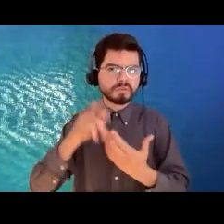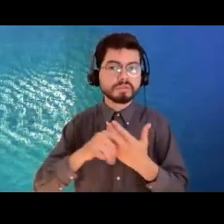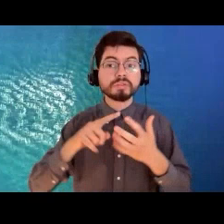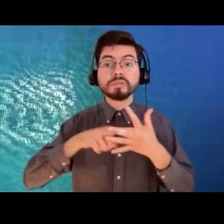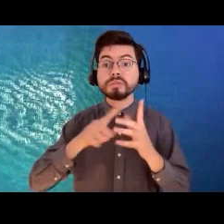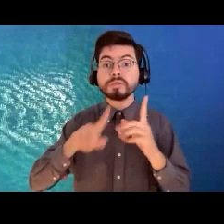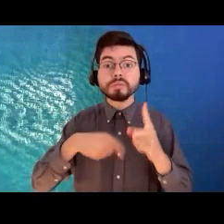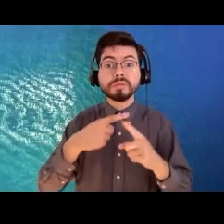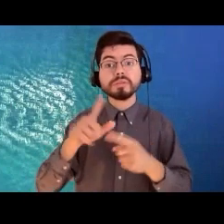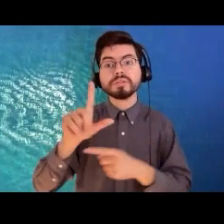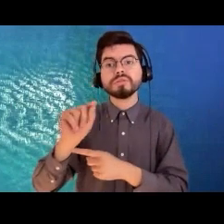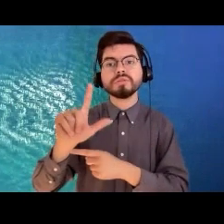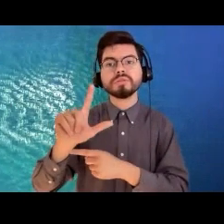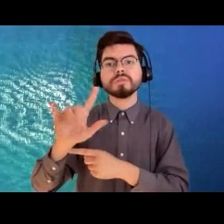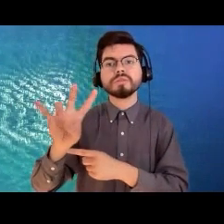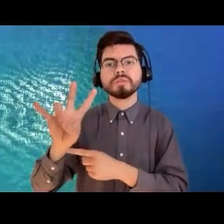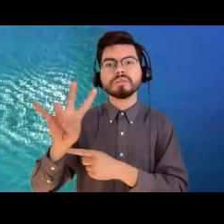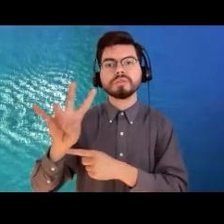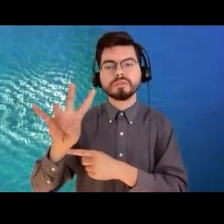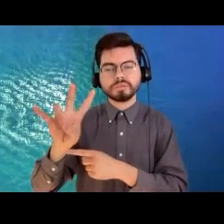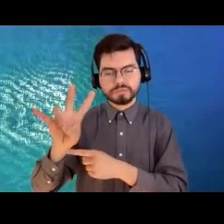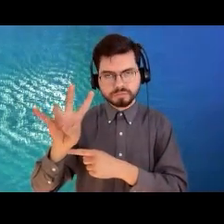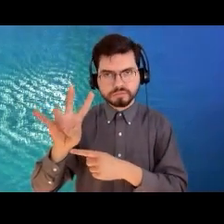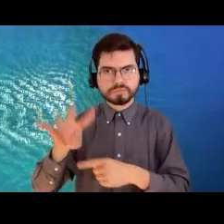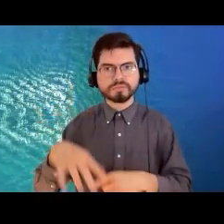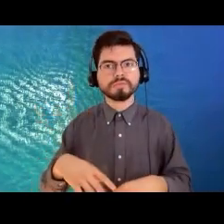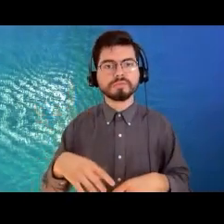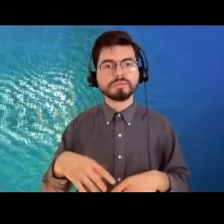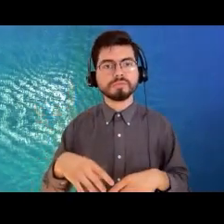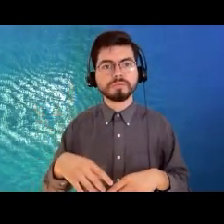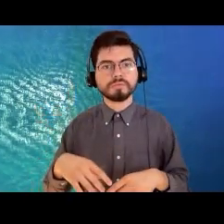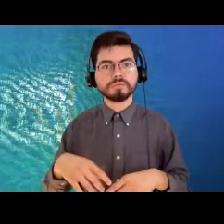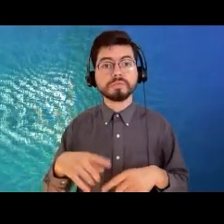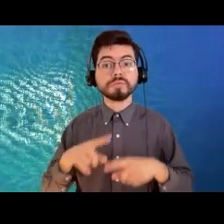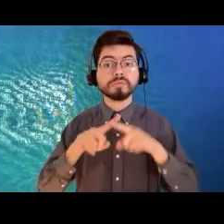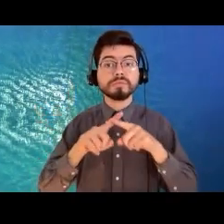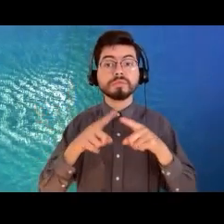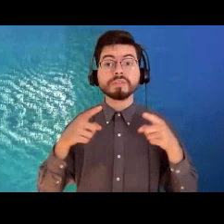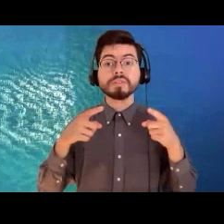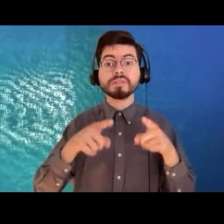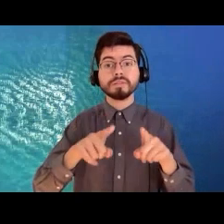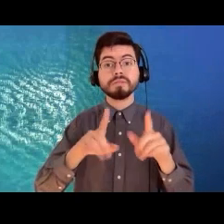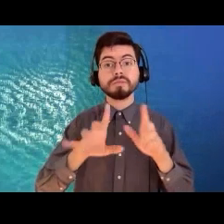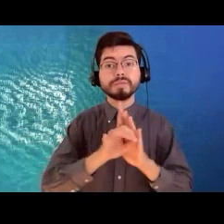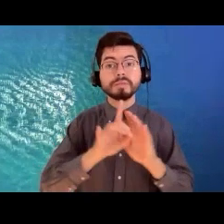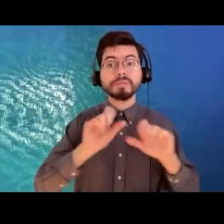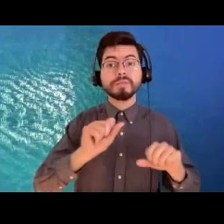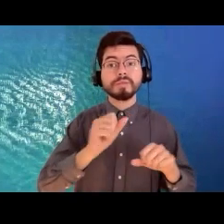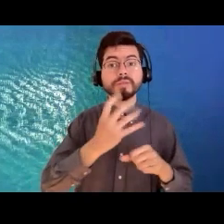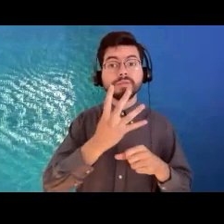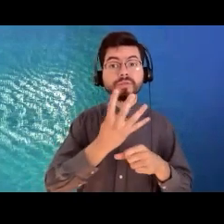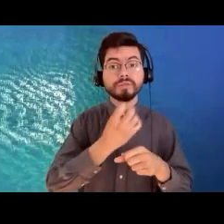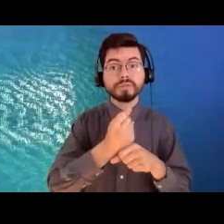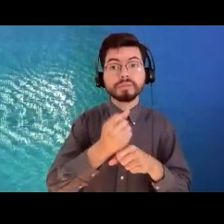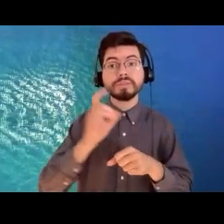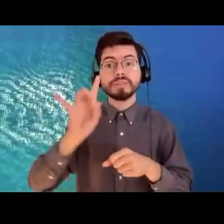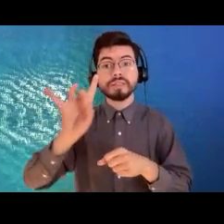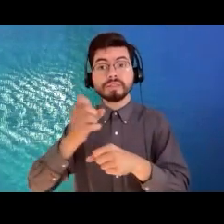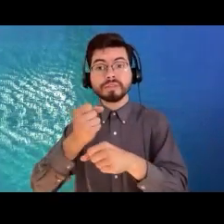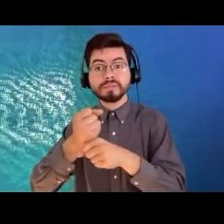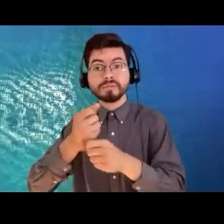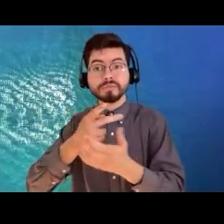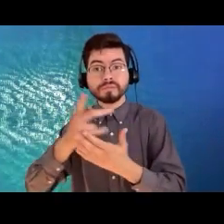2027. And depending on what alignment's picked, it could be a 4 to 8 year project. So stay tuned. That's